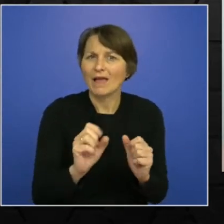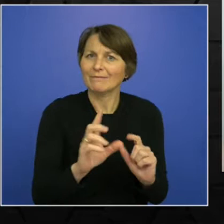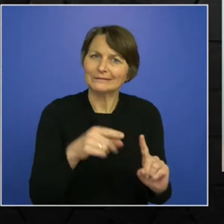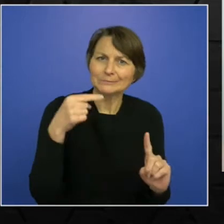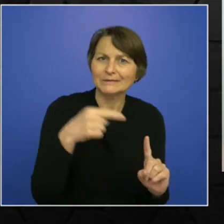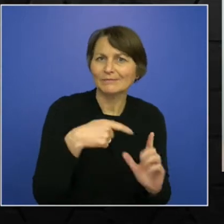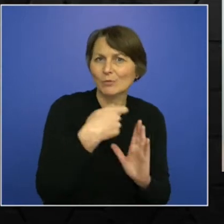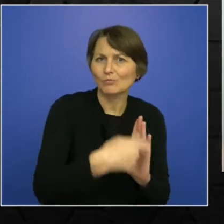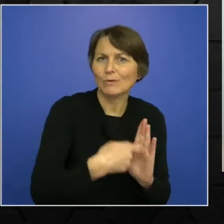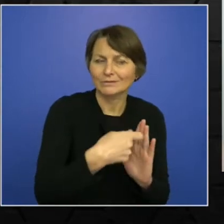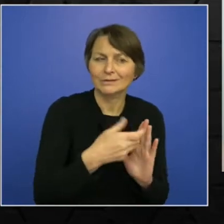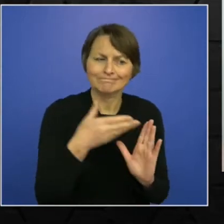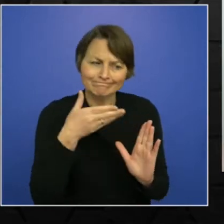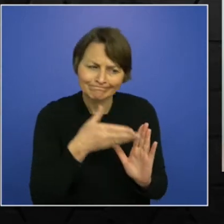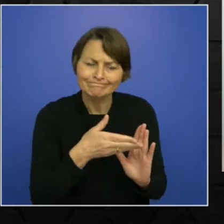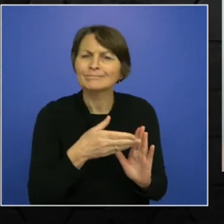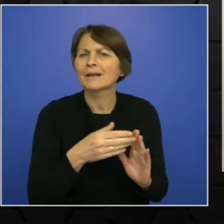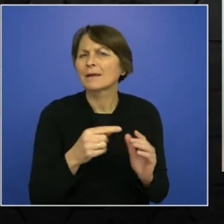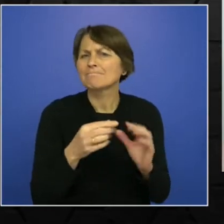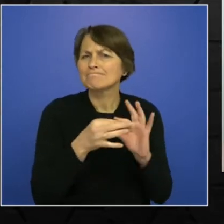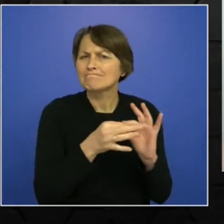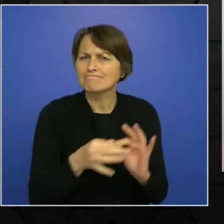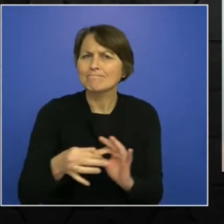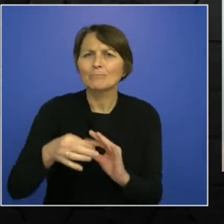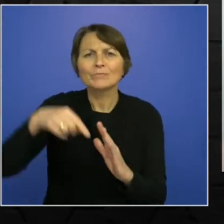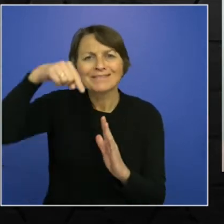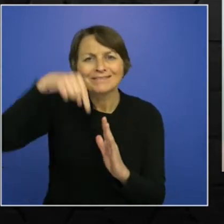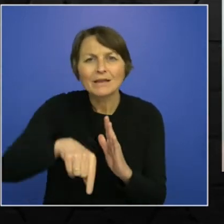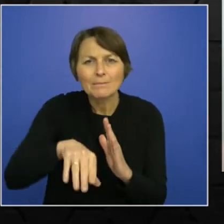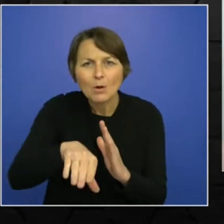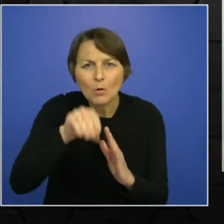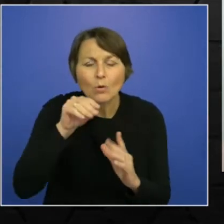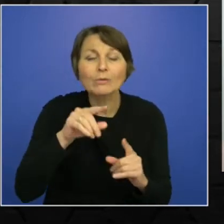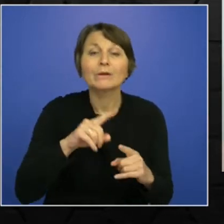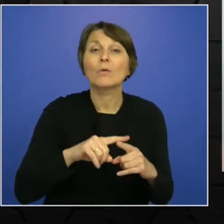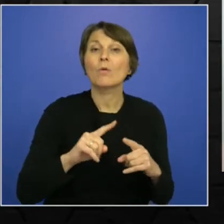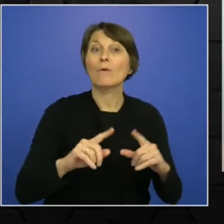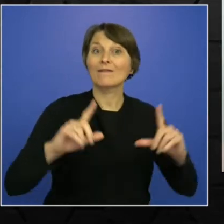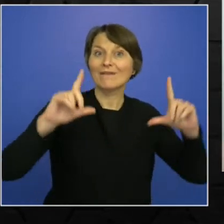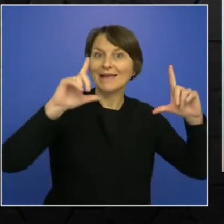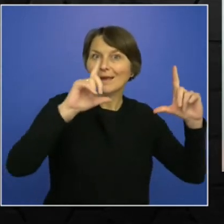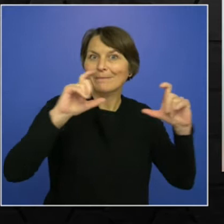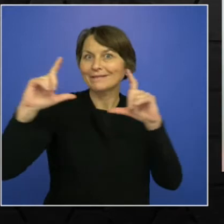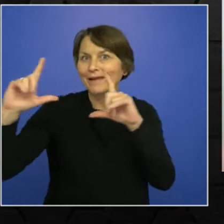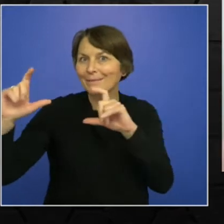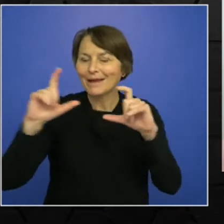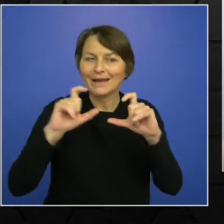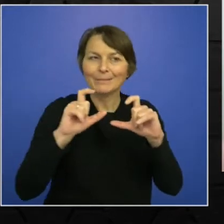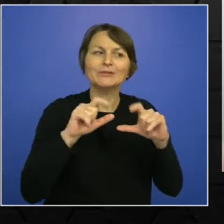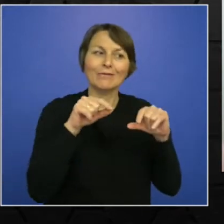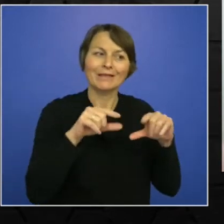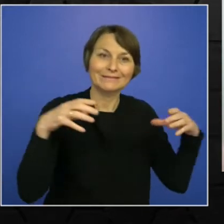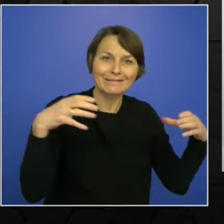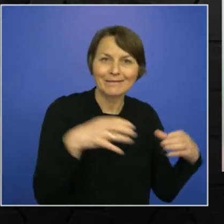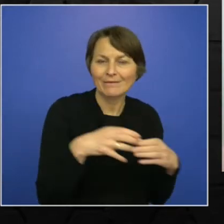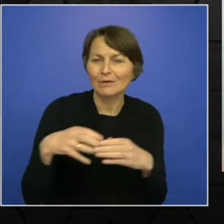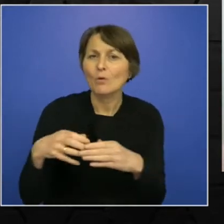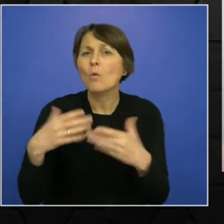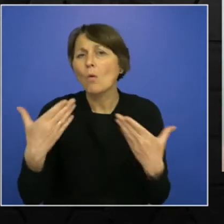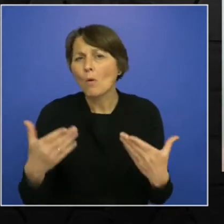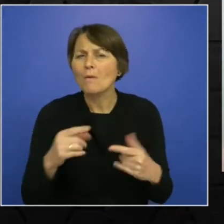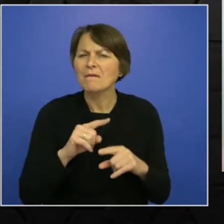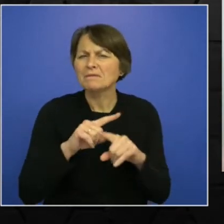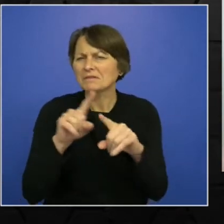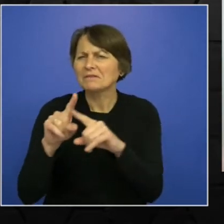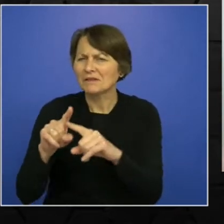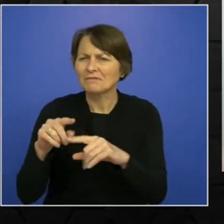the deep learning and image classification and GANs, like generational adversarial networks. So